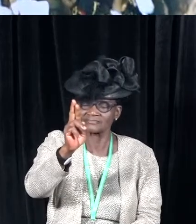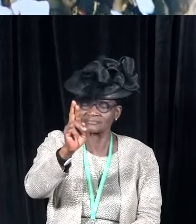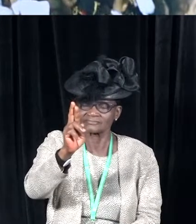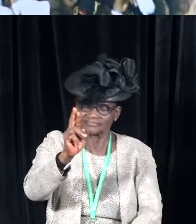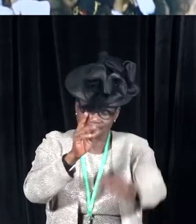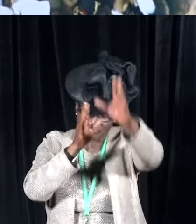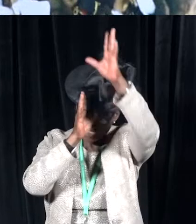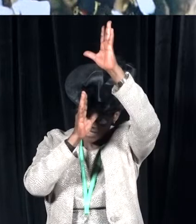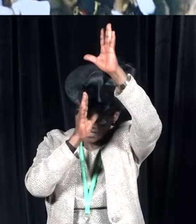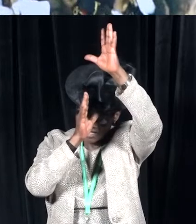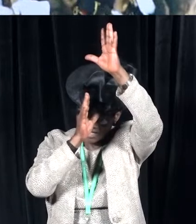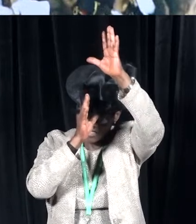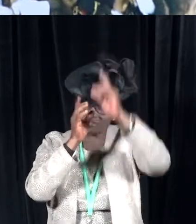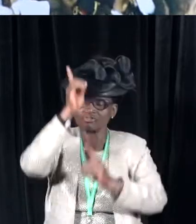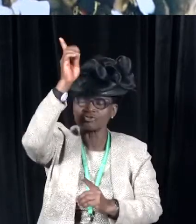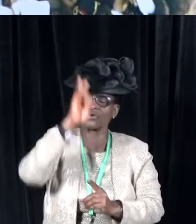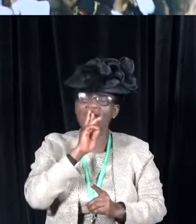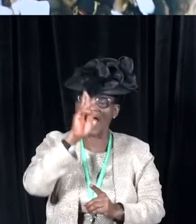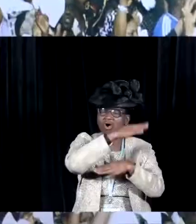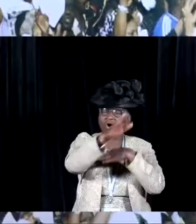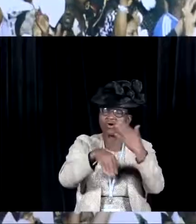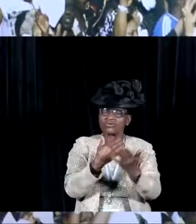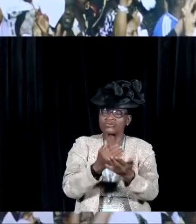You are the all-sufficient God.